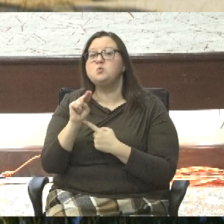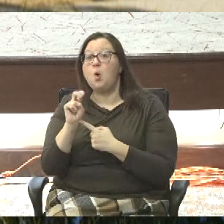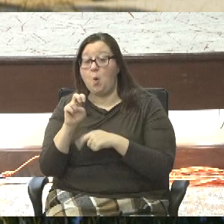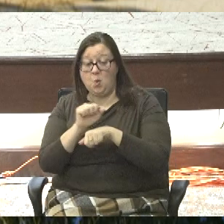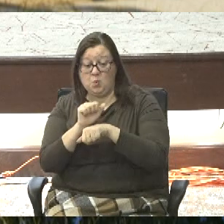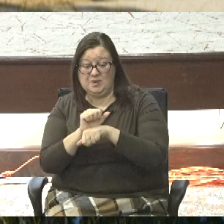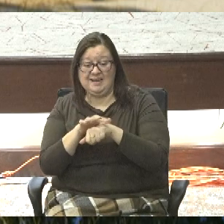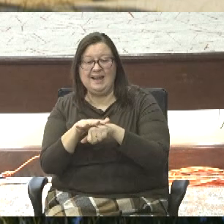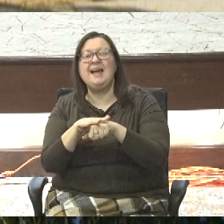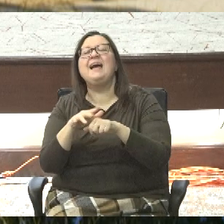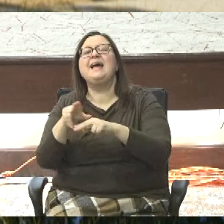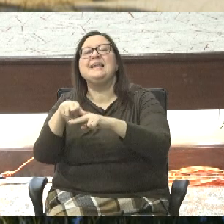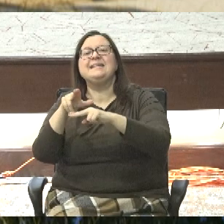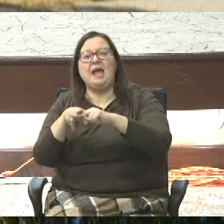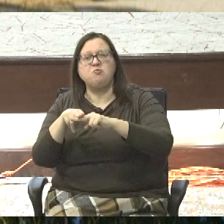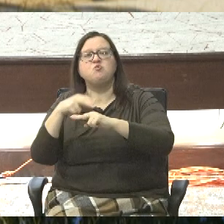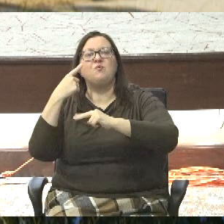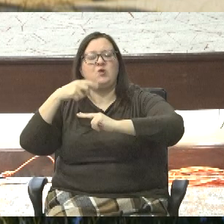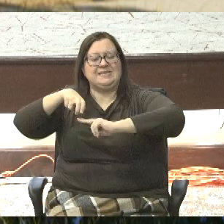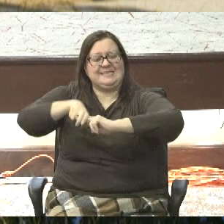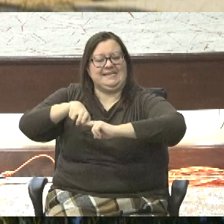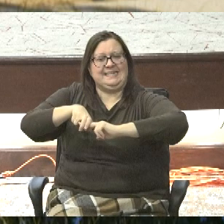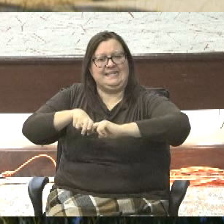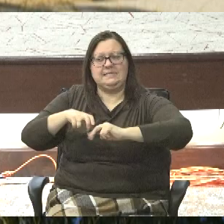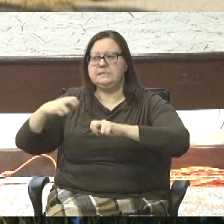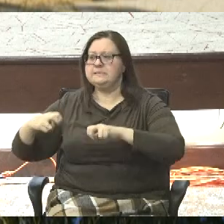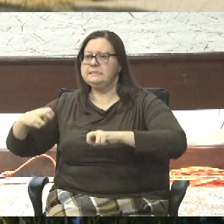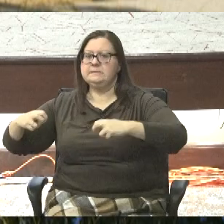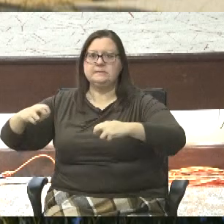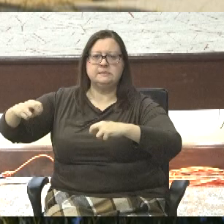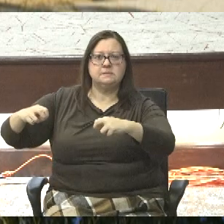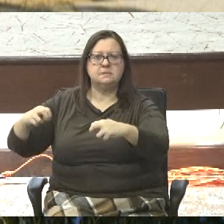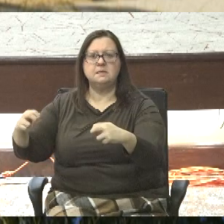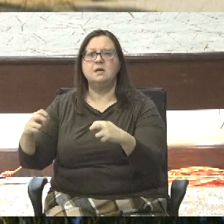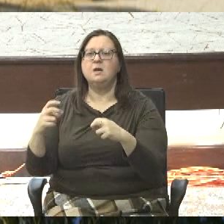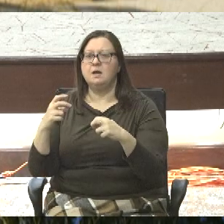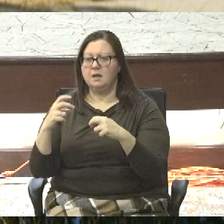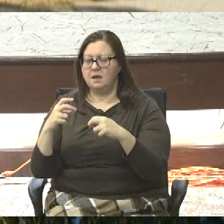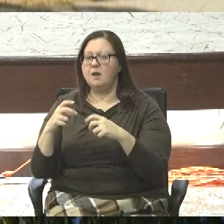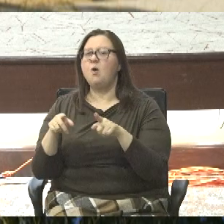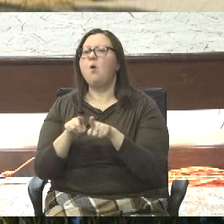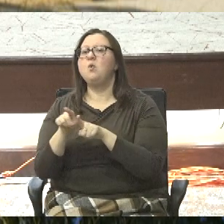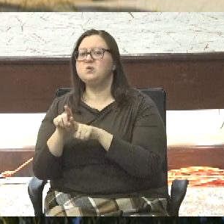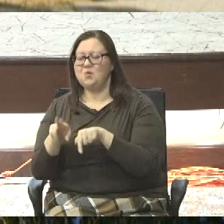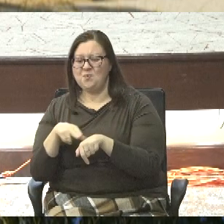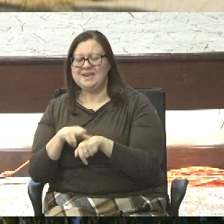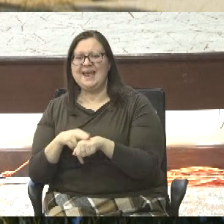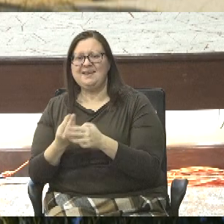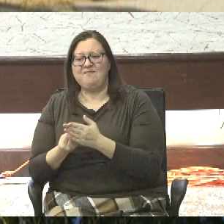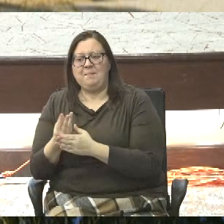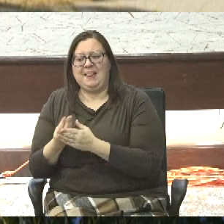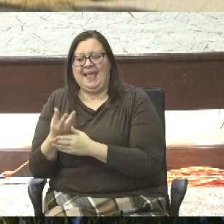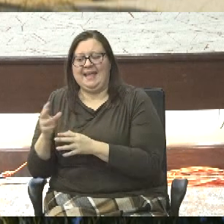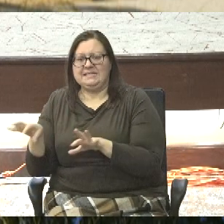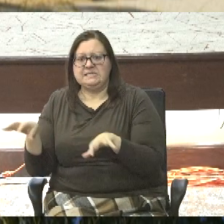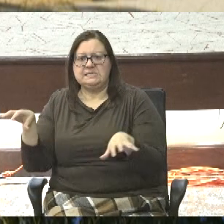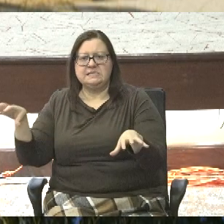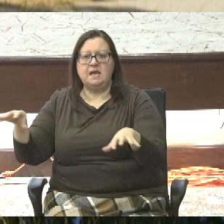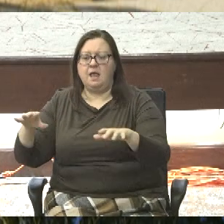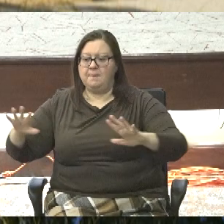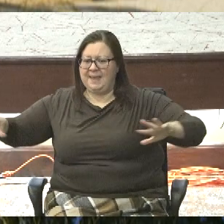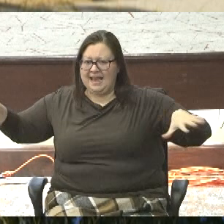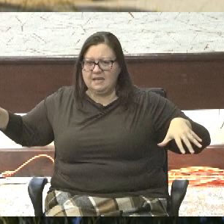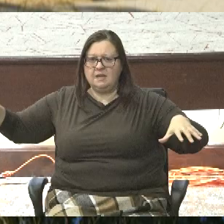as natural seating areas. That comes from a design element of the creek, but then also the native plantings. But in the back, you have